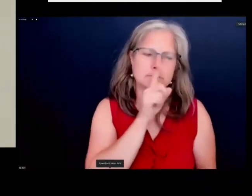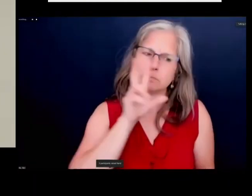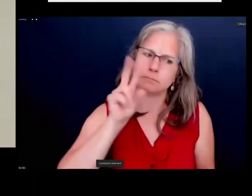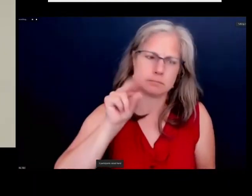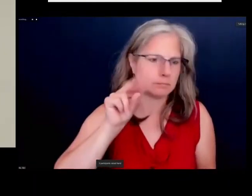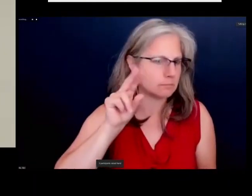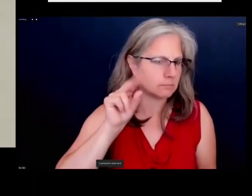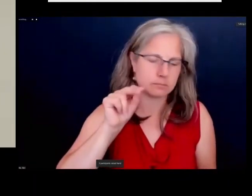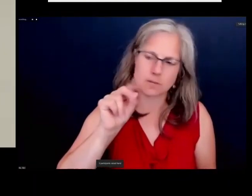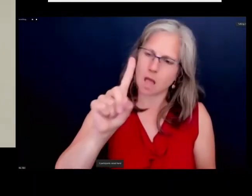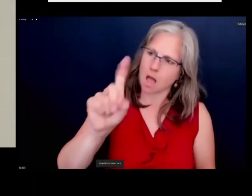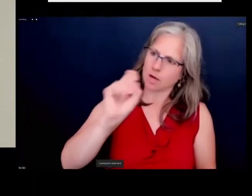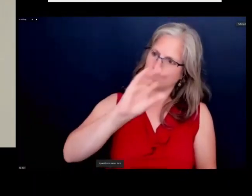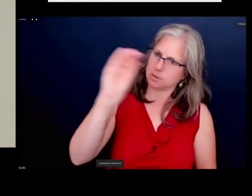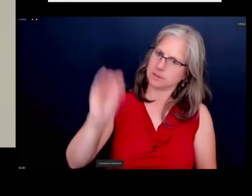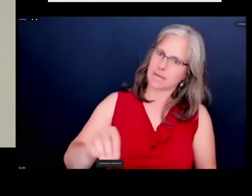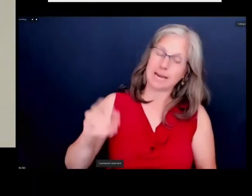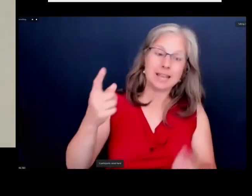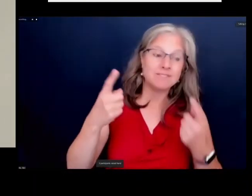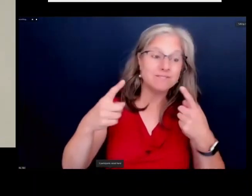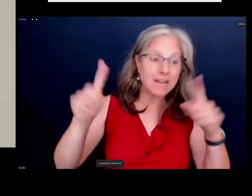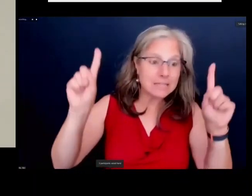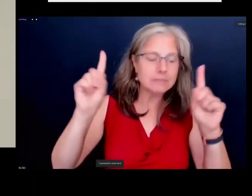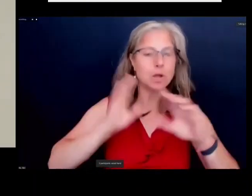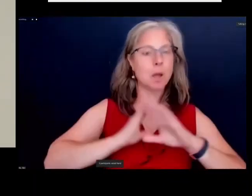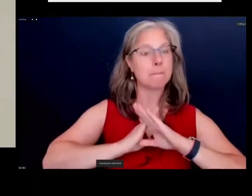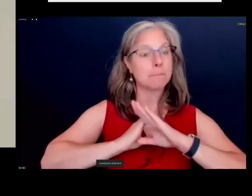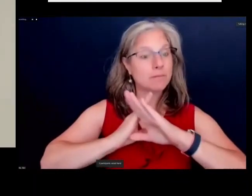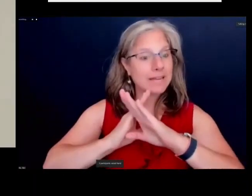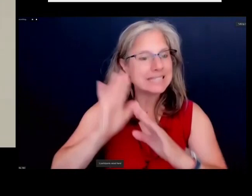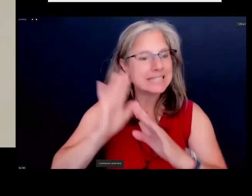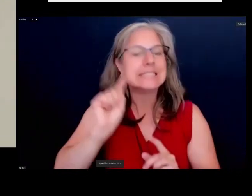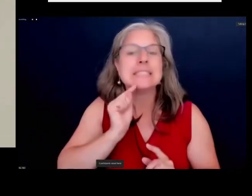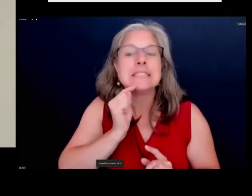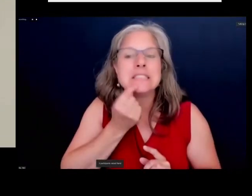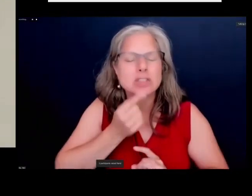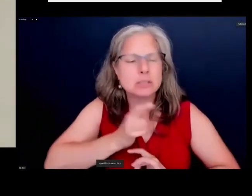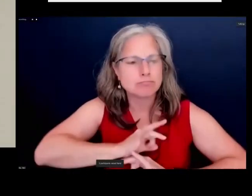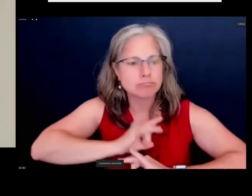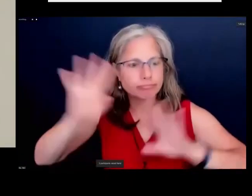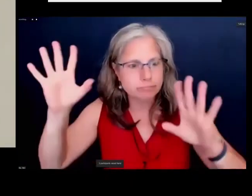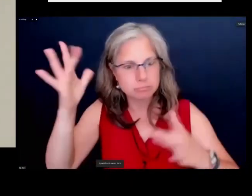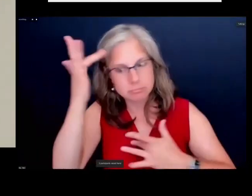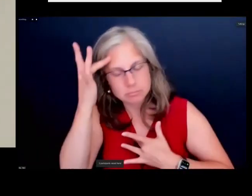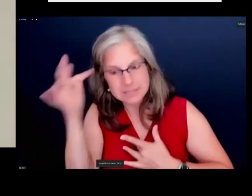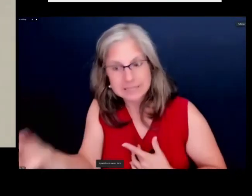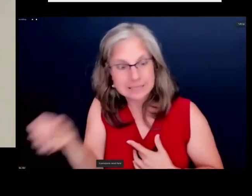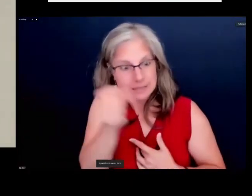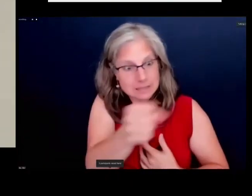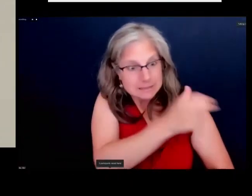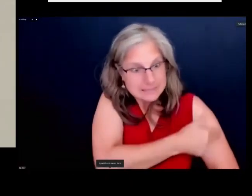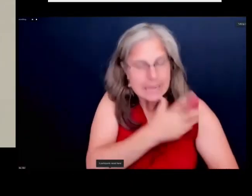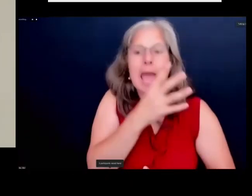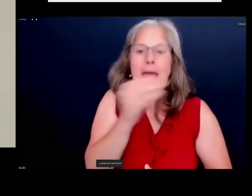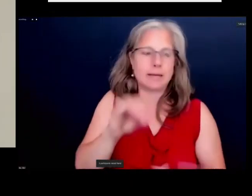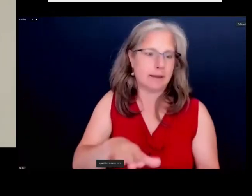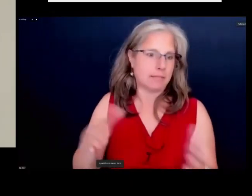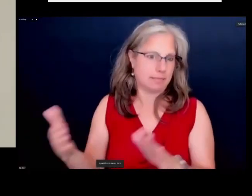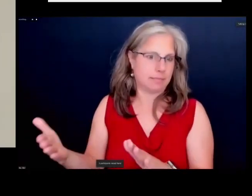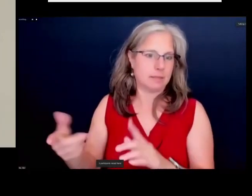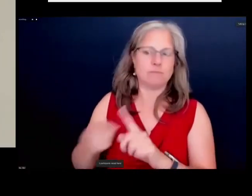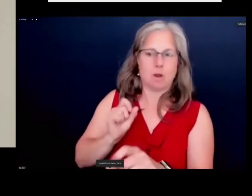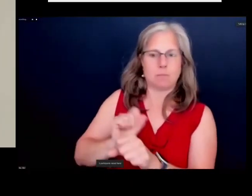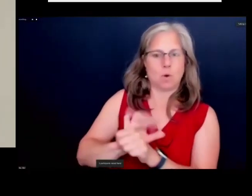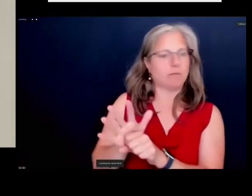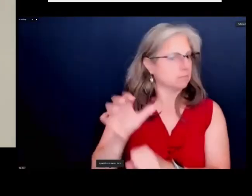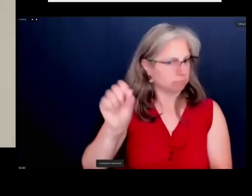The vaccine is 100% effective in preventing serious illness and death from COVID.